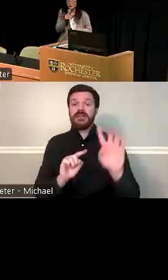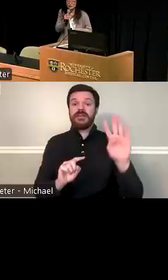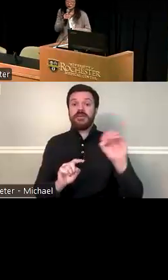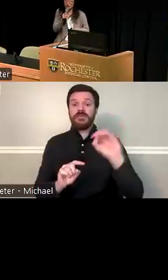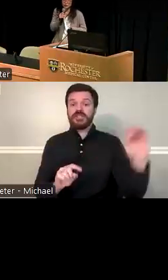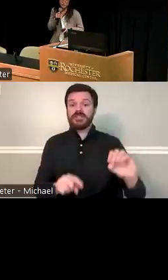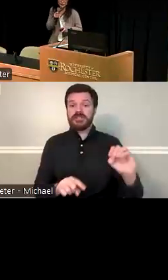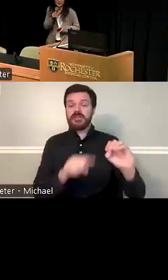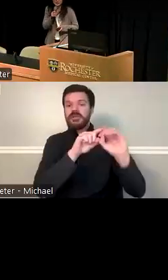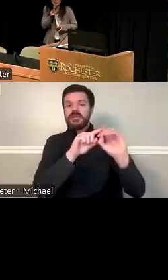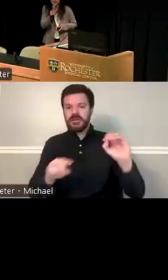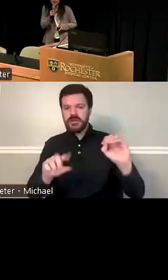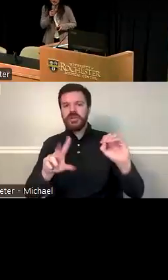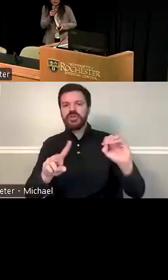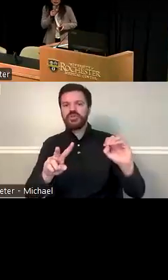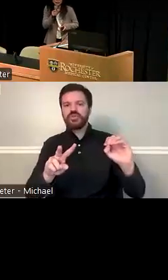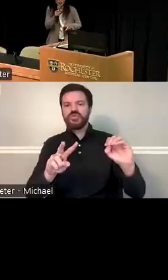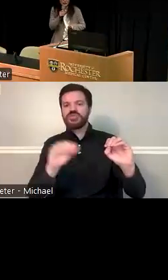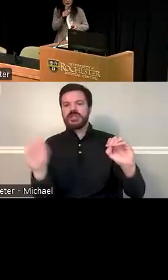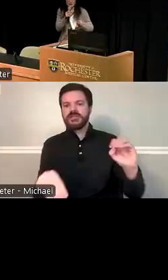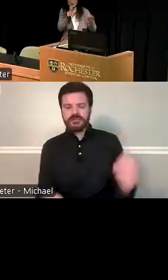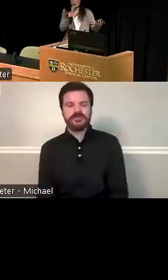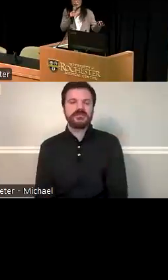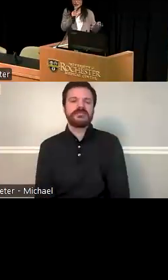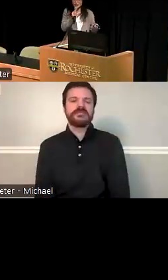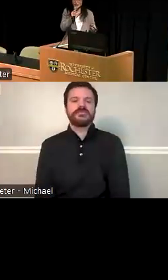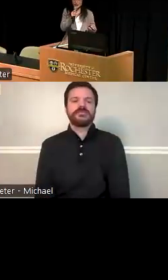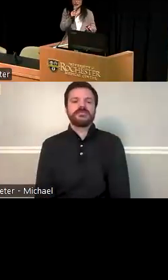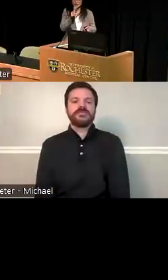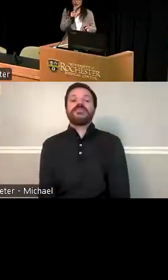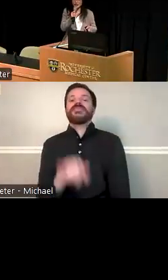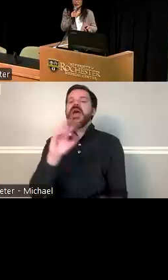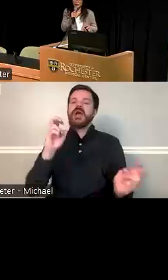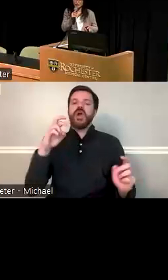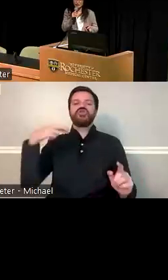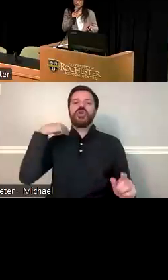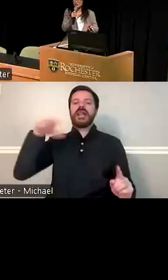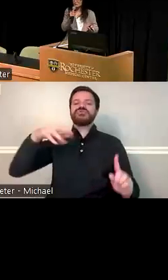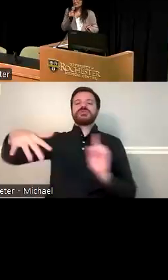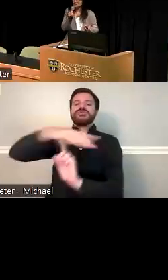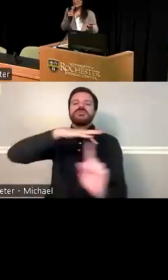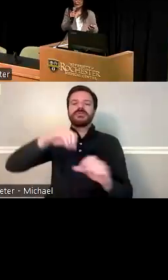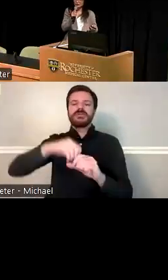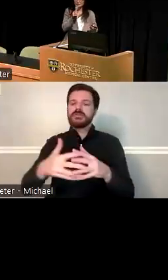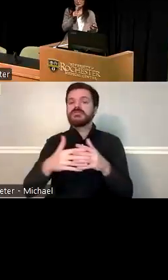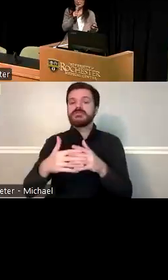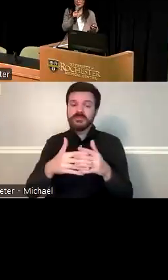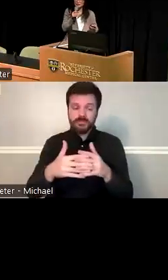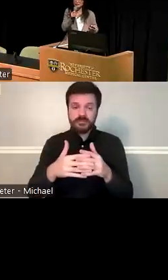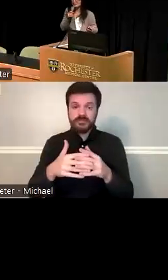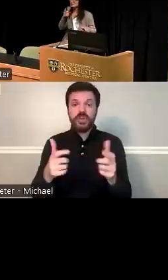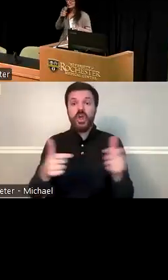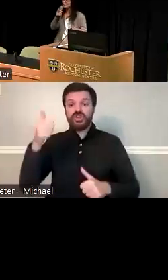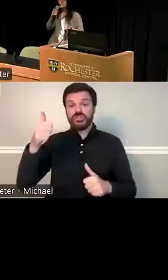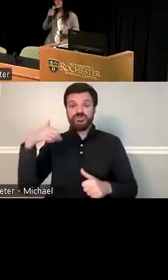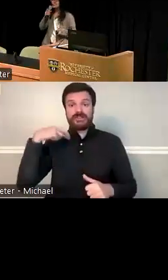40% to 32%. And so this is the religious landscape in America. The largest religious categories is actually